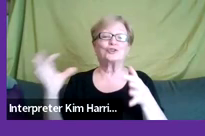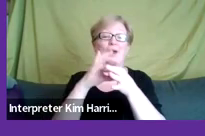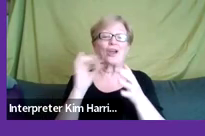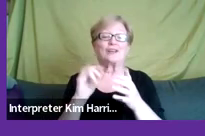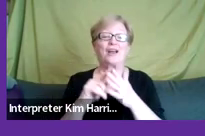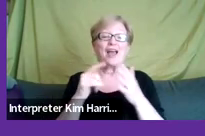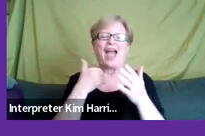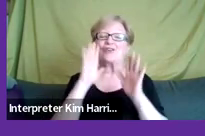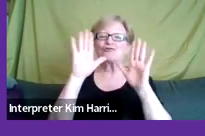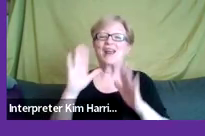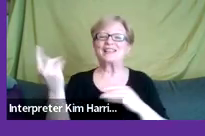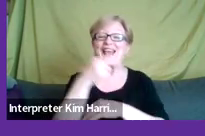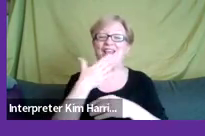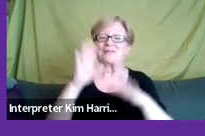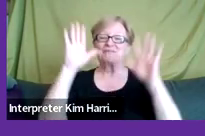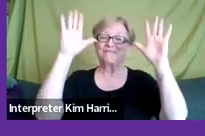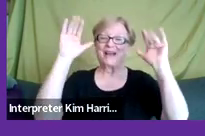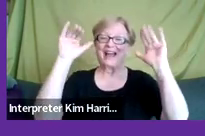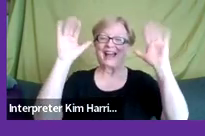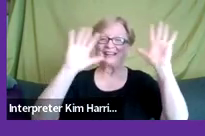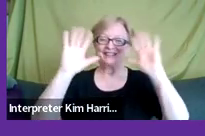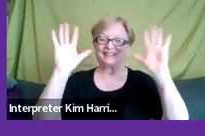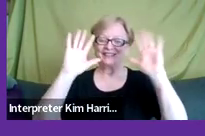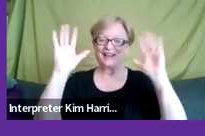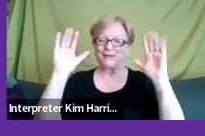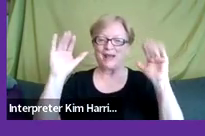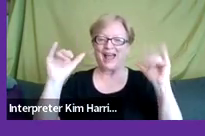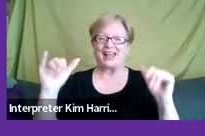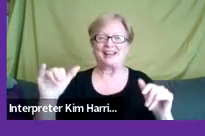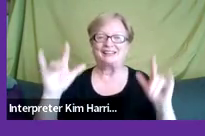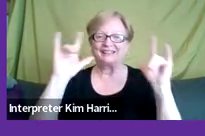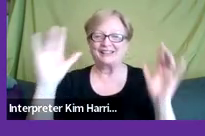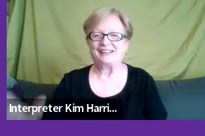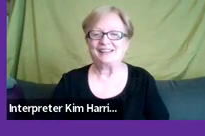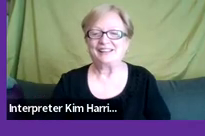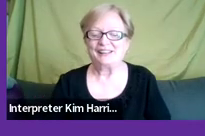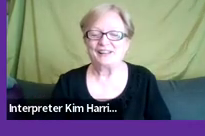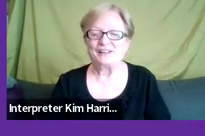Have a great day, everyone. Bye. Thanks, Chloe. Thank you for joining.